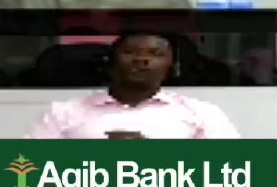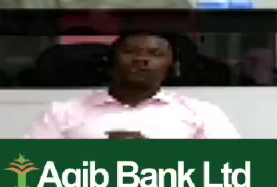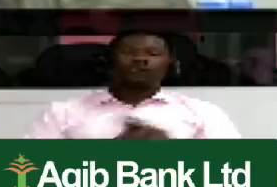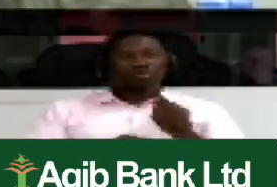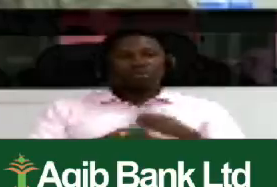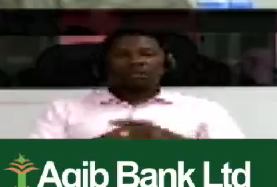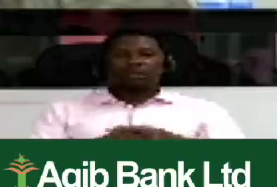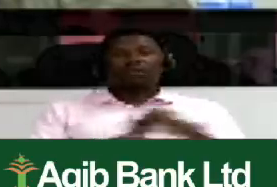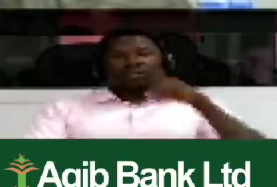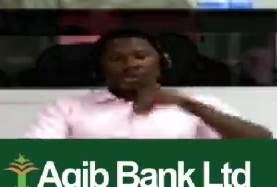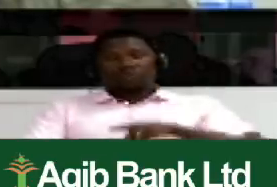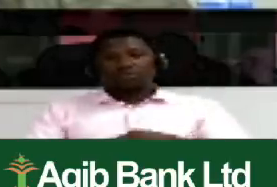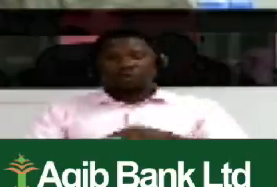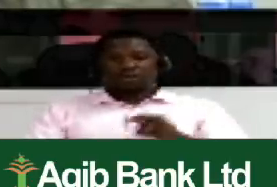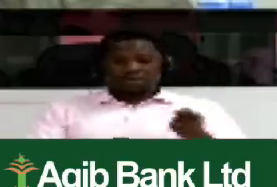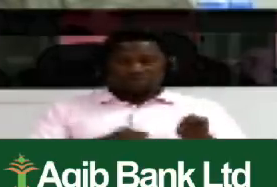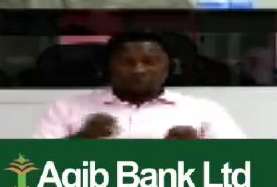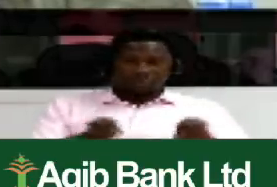Sometimes it depends on the handling.